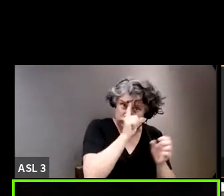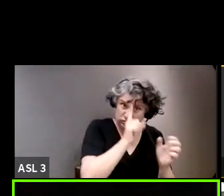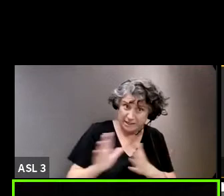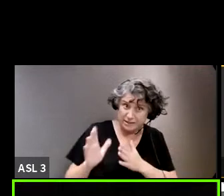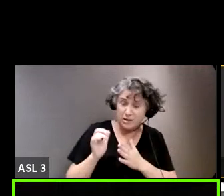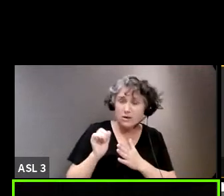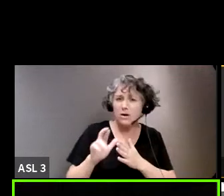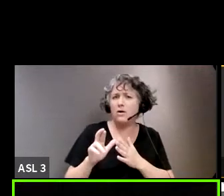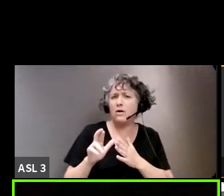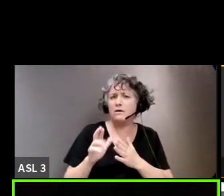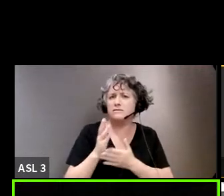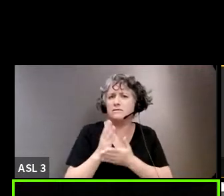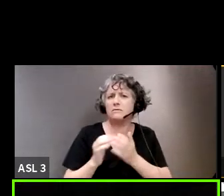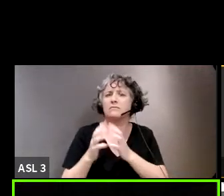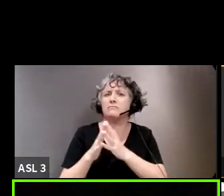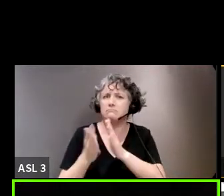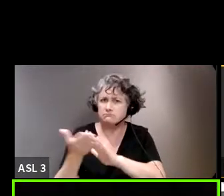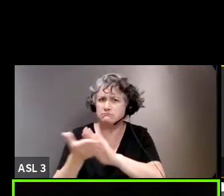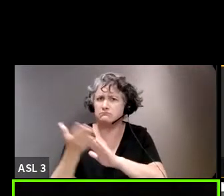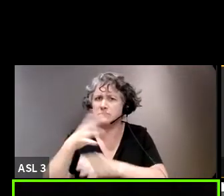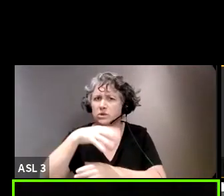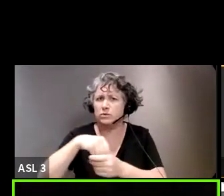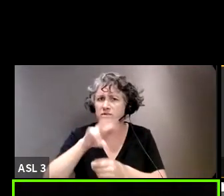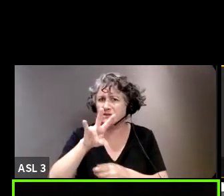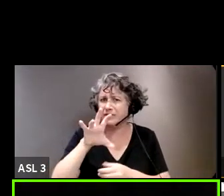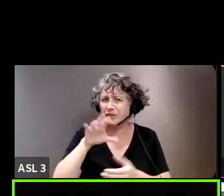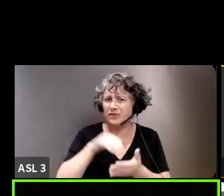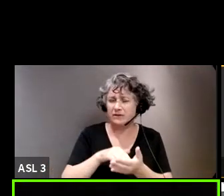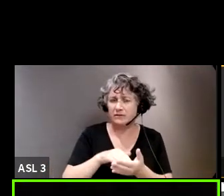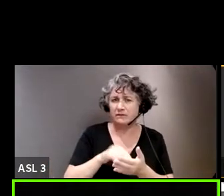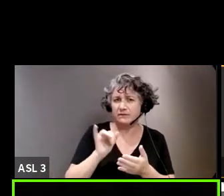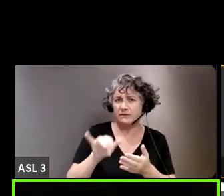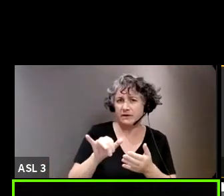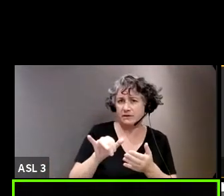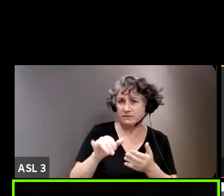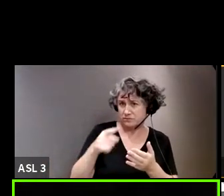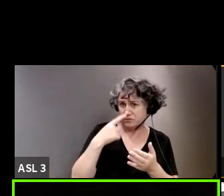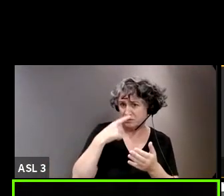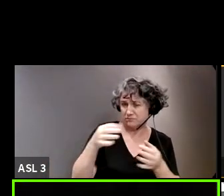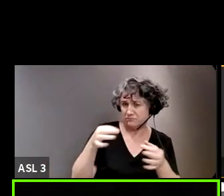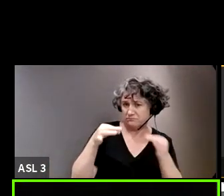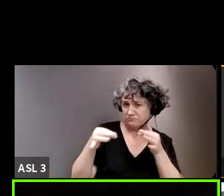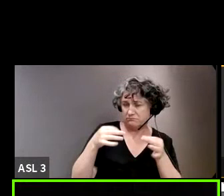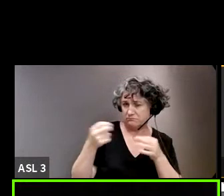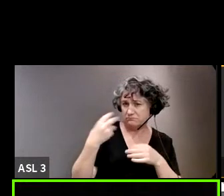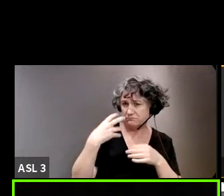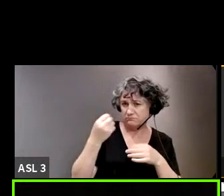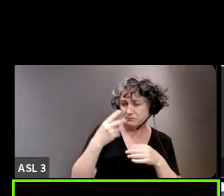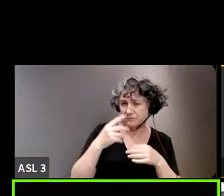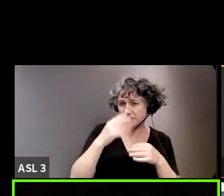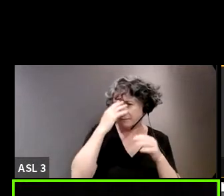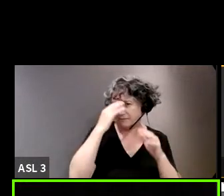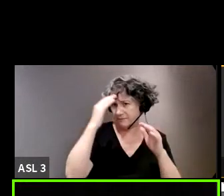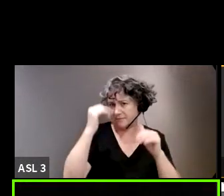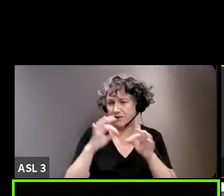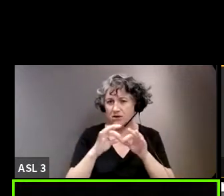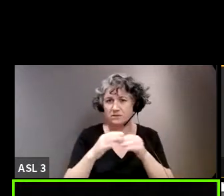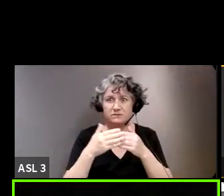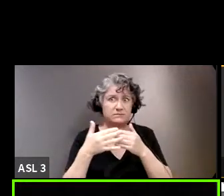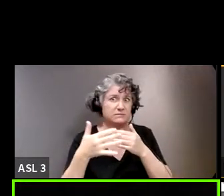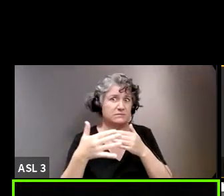will some implementation also occur can the service provide detail on the anticipated costs in future years of the